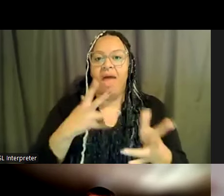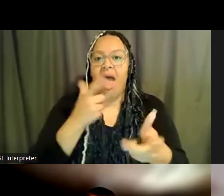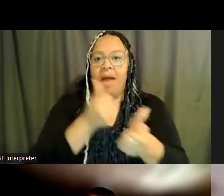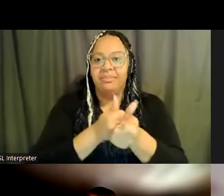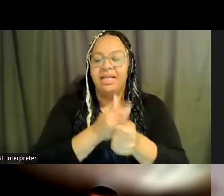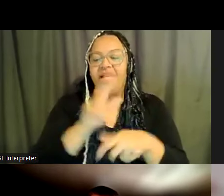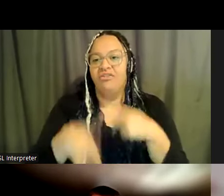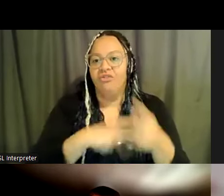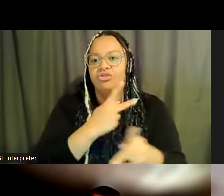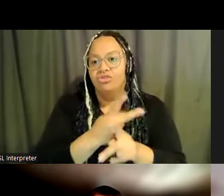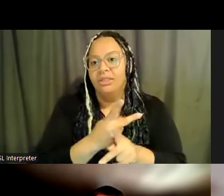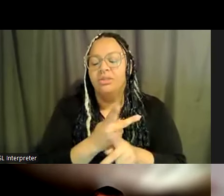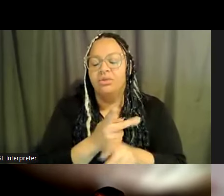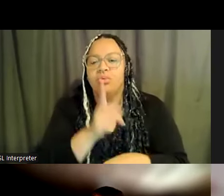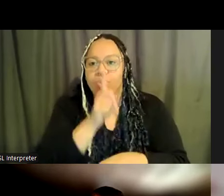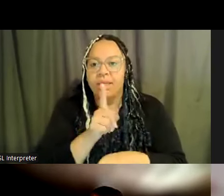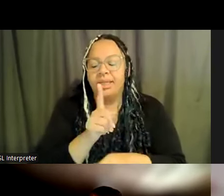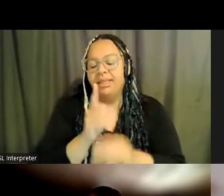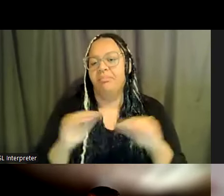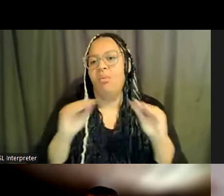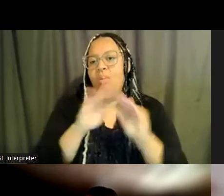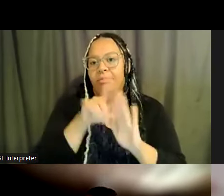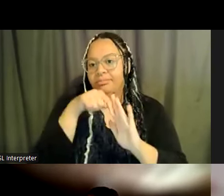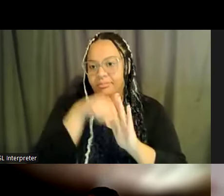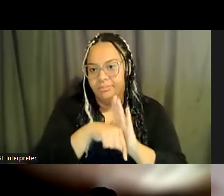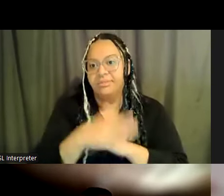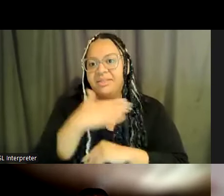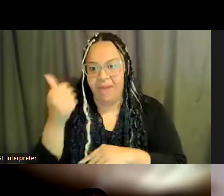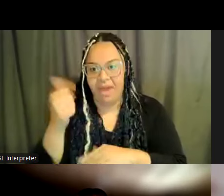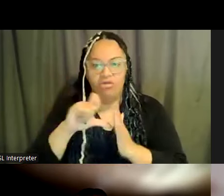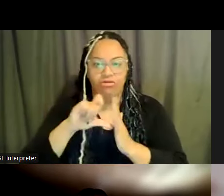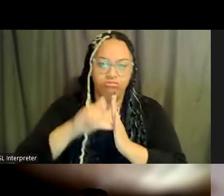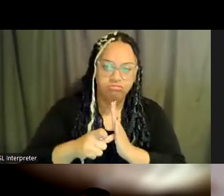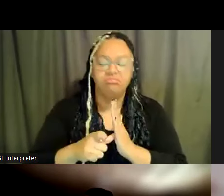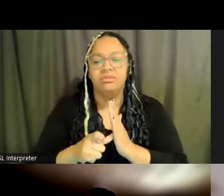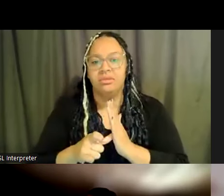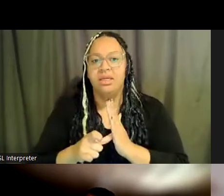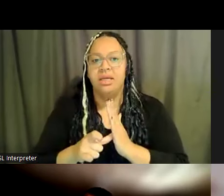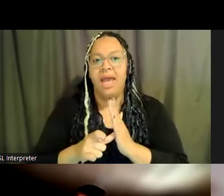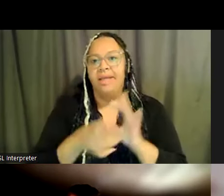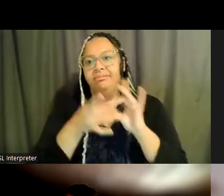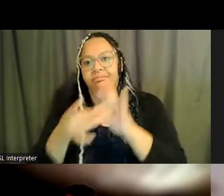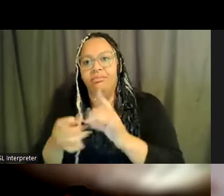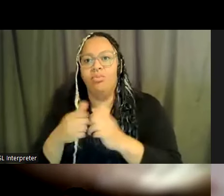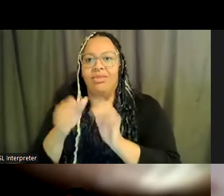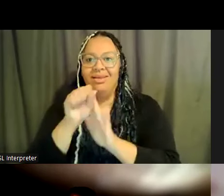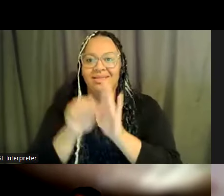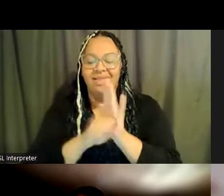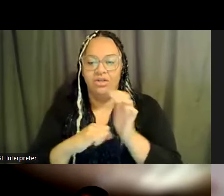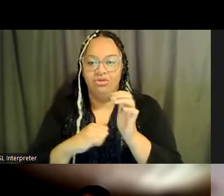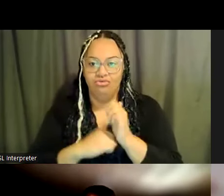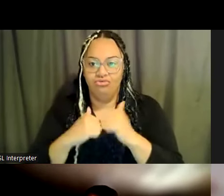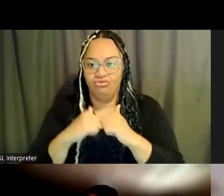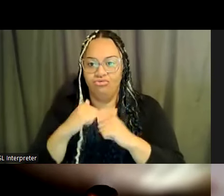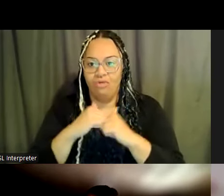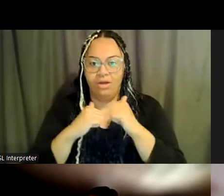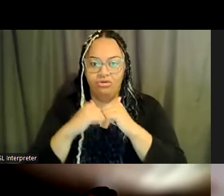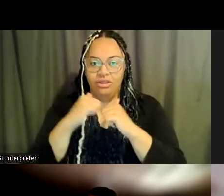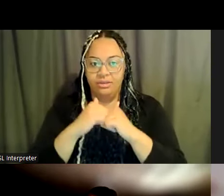current version, which we'll talk about in a second, really emphasizes along with our state strategy. So I credit means the people behind the Means